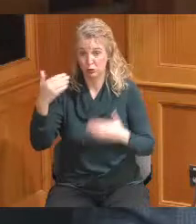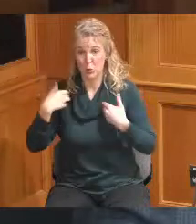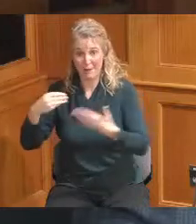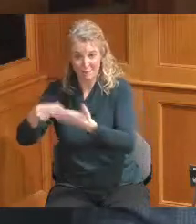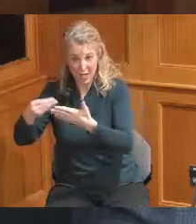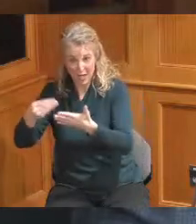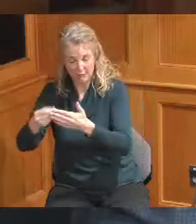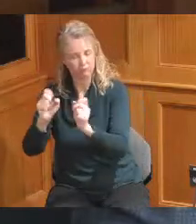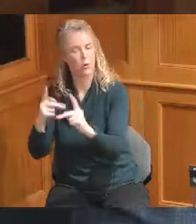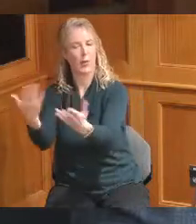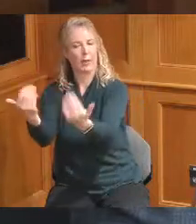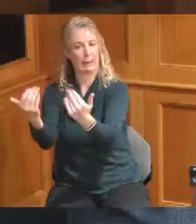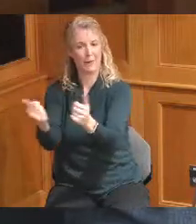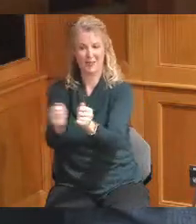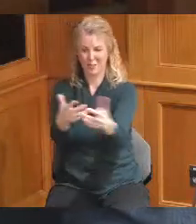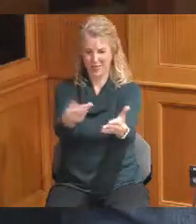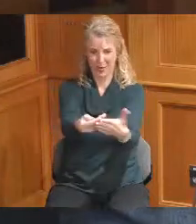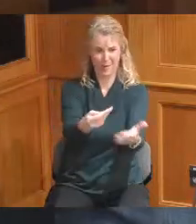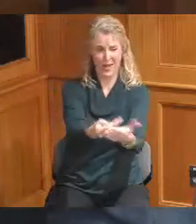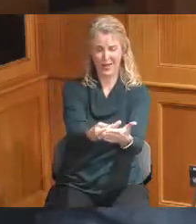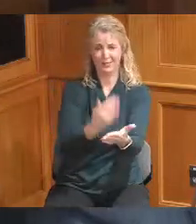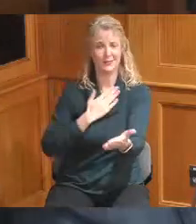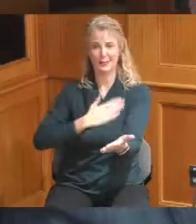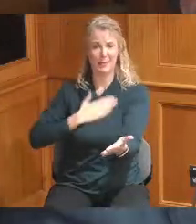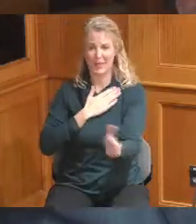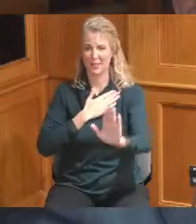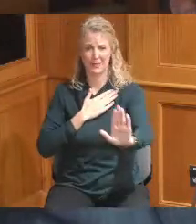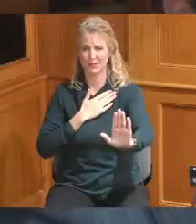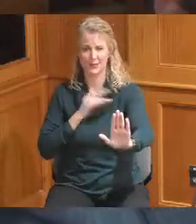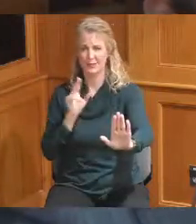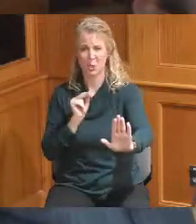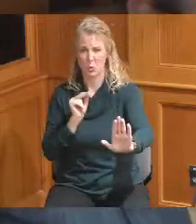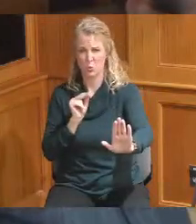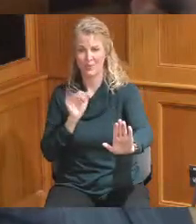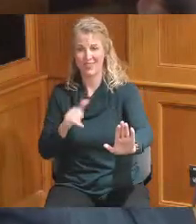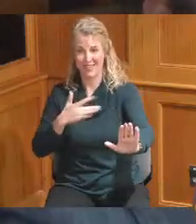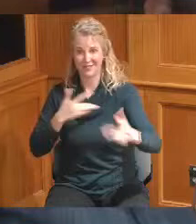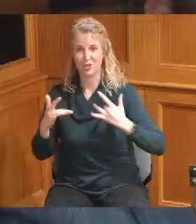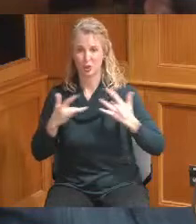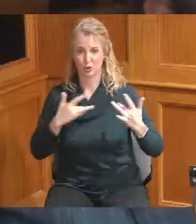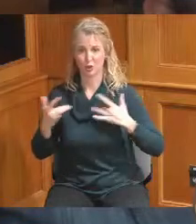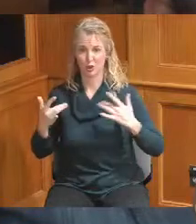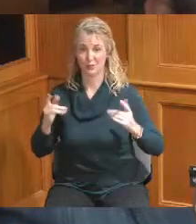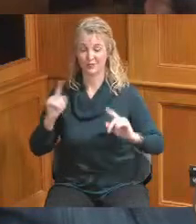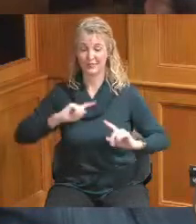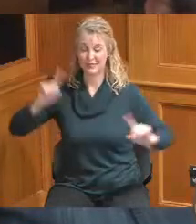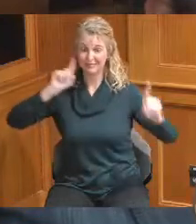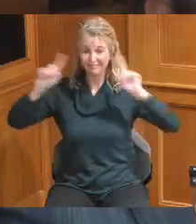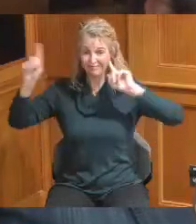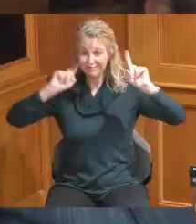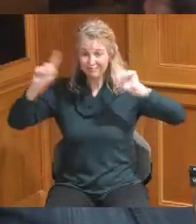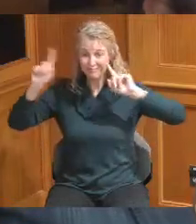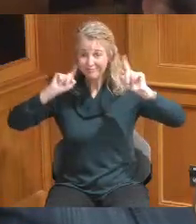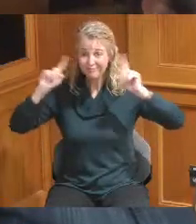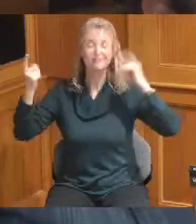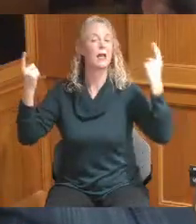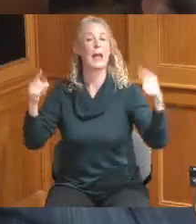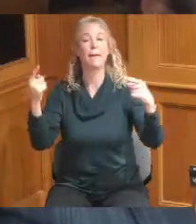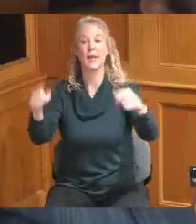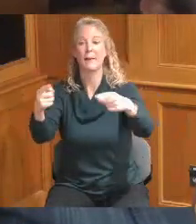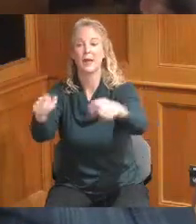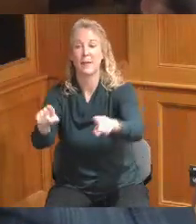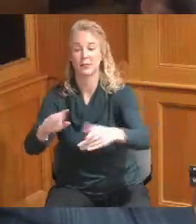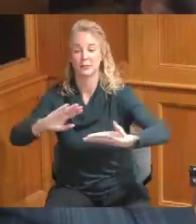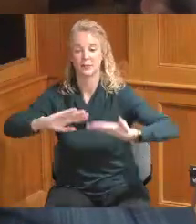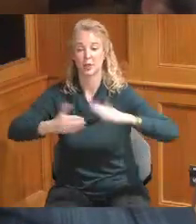money that can put more money in. So that's what I'm concerned about, because that's what I've been hearing. And they're all over. Even the community